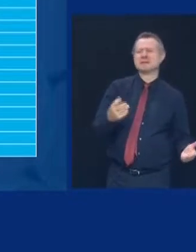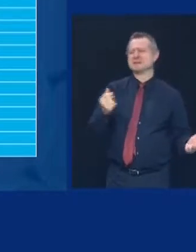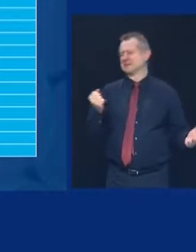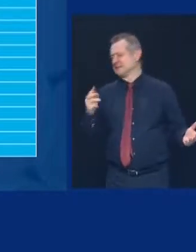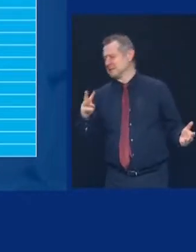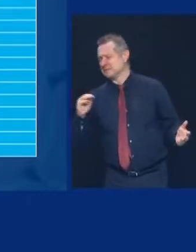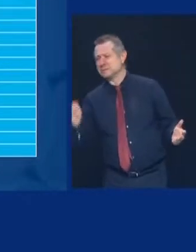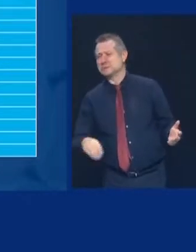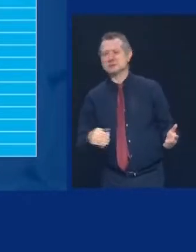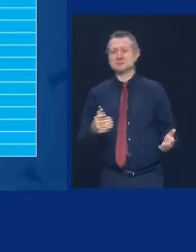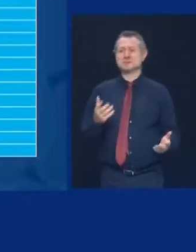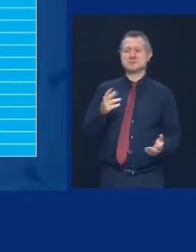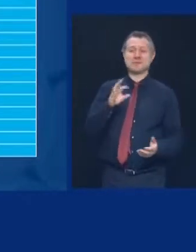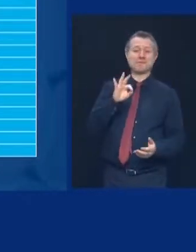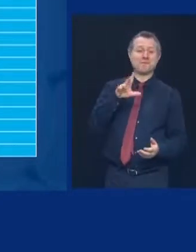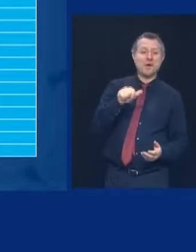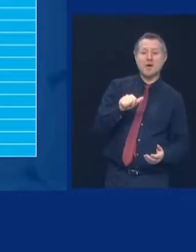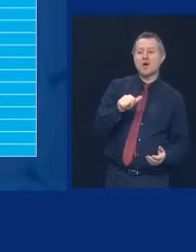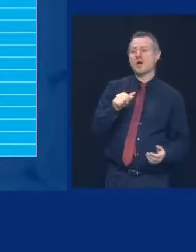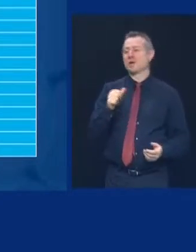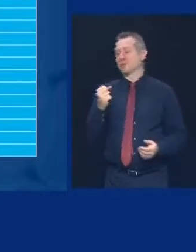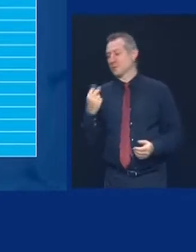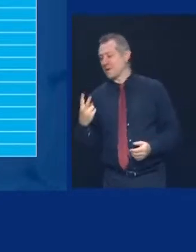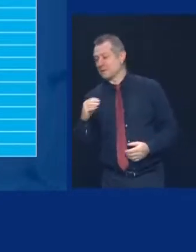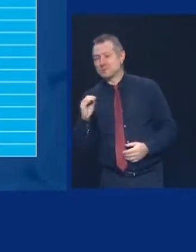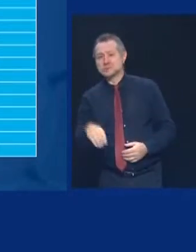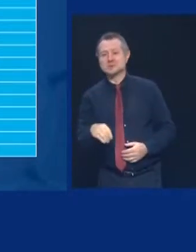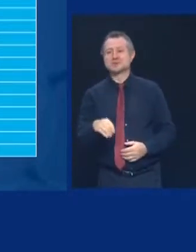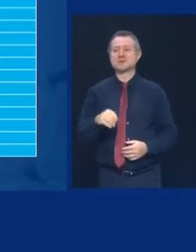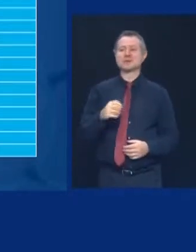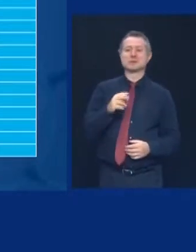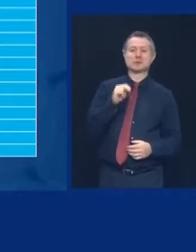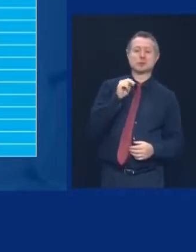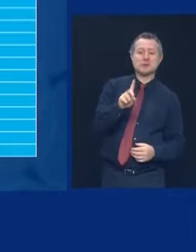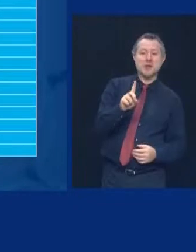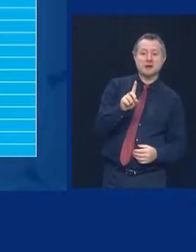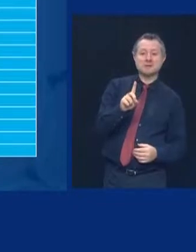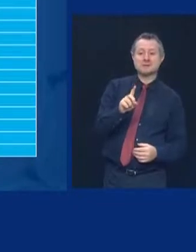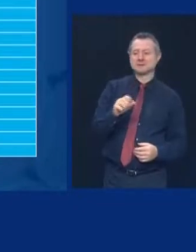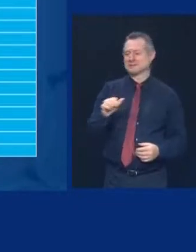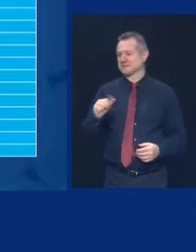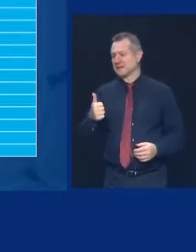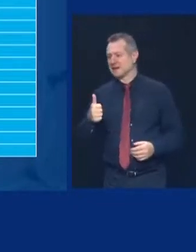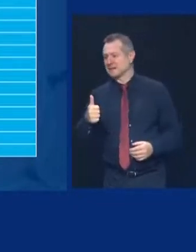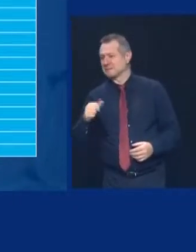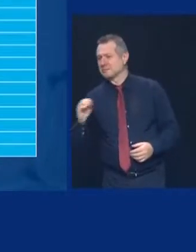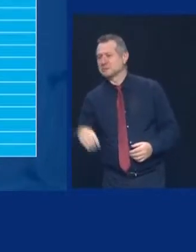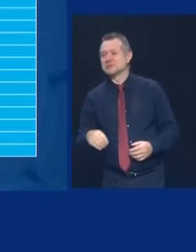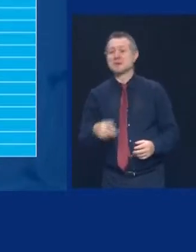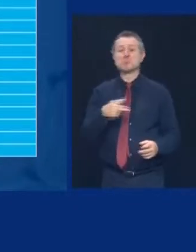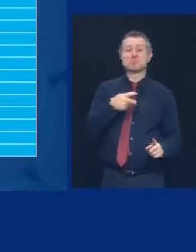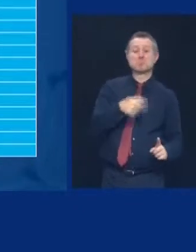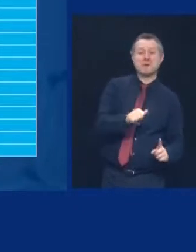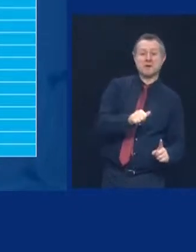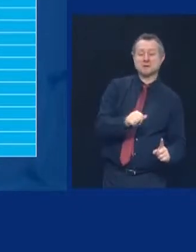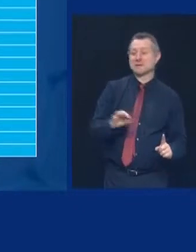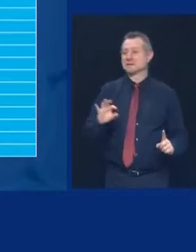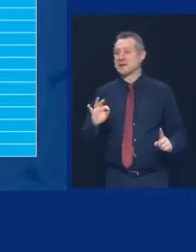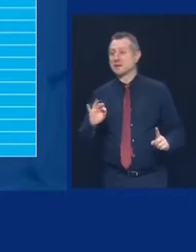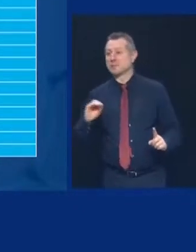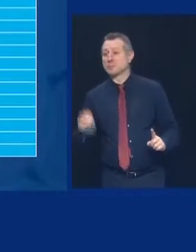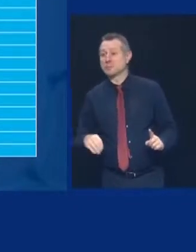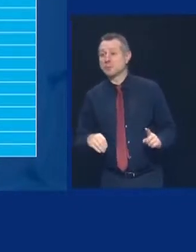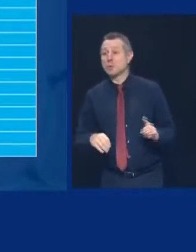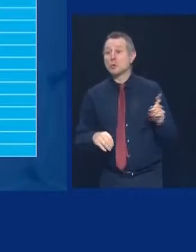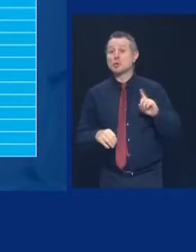16%. Florida, 12%. North Dakota, 10%. Pennsylvania, 9%. Where's New York?